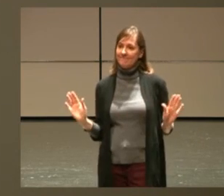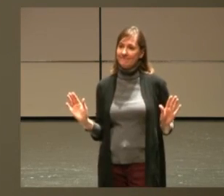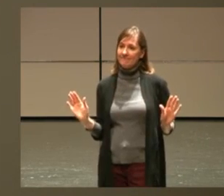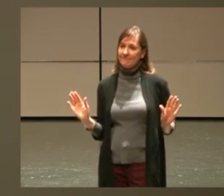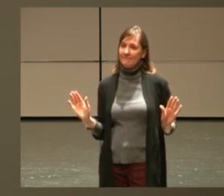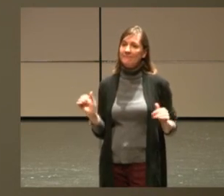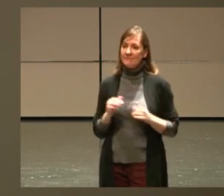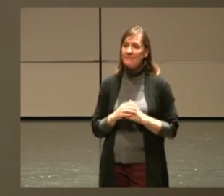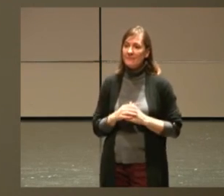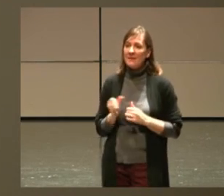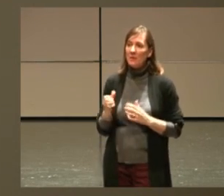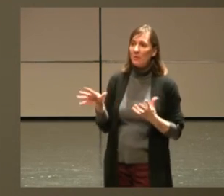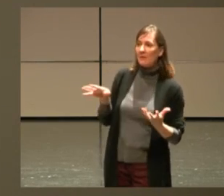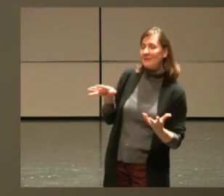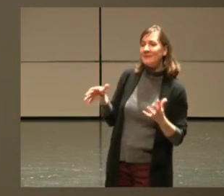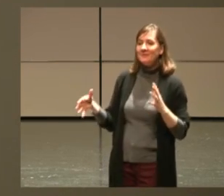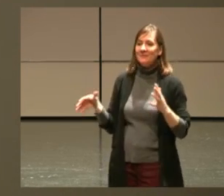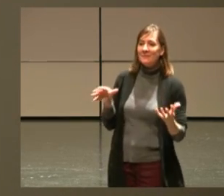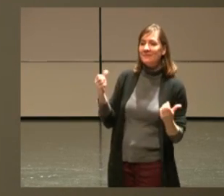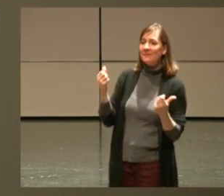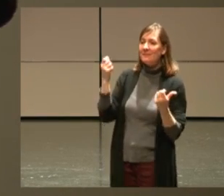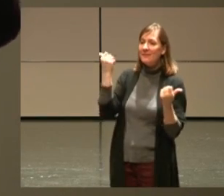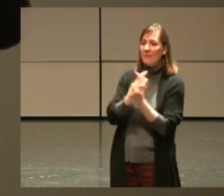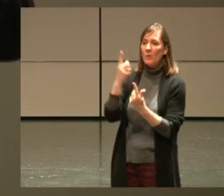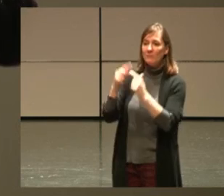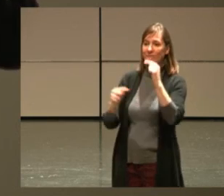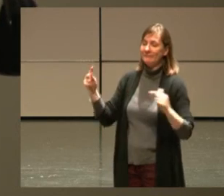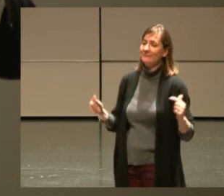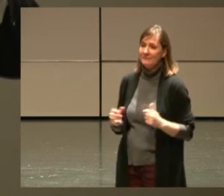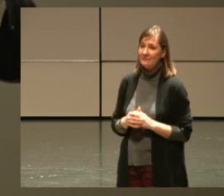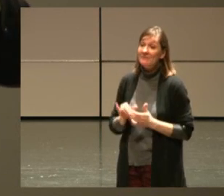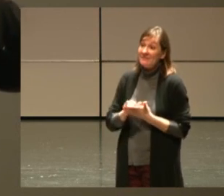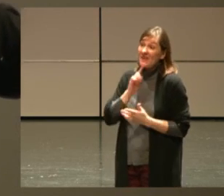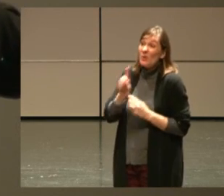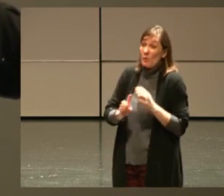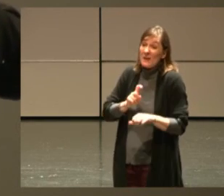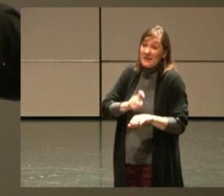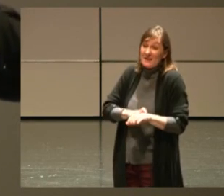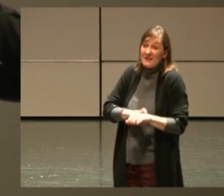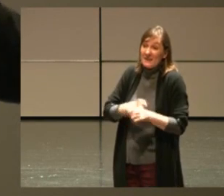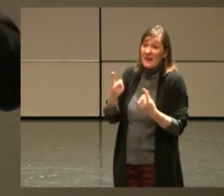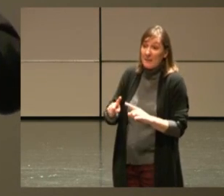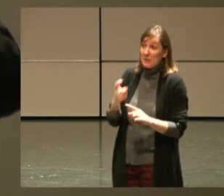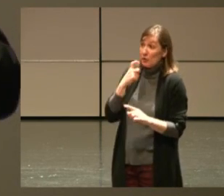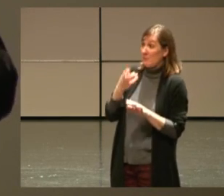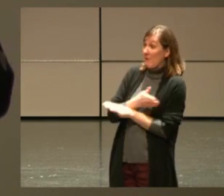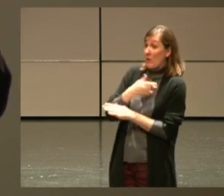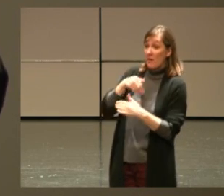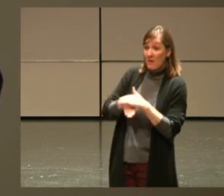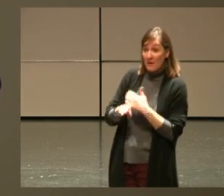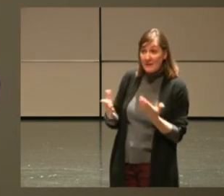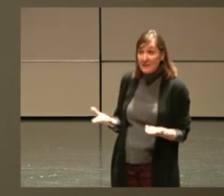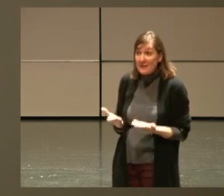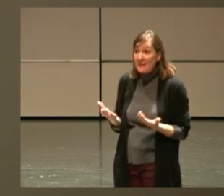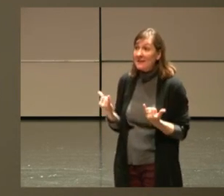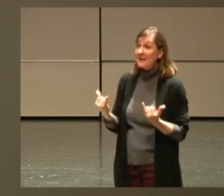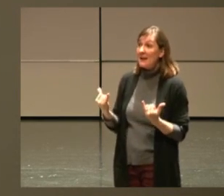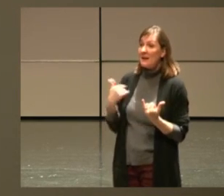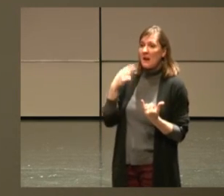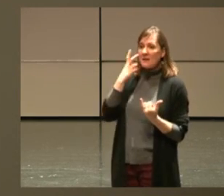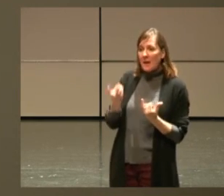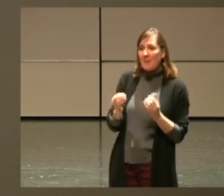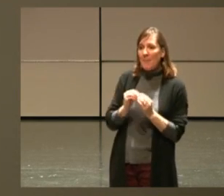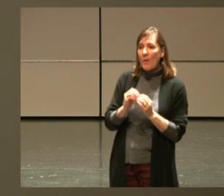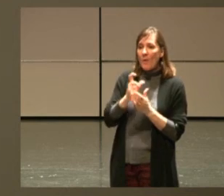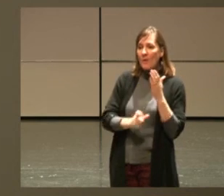threat. So everything is all over the map, and that's literally real time happening. Just before I came over today, I saw some other articles about this. So it's